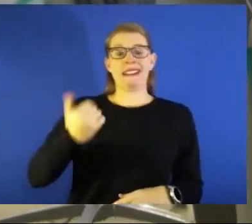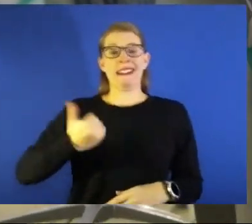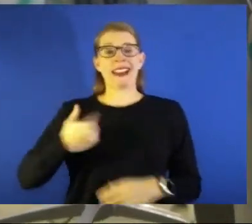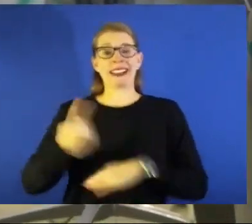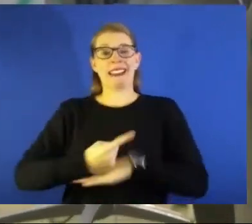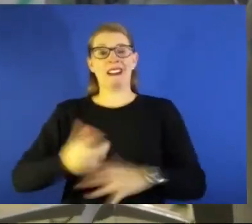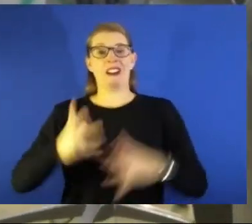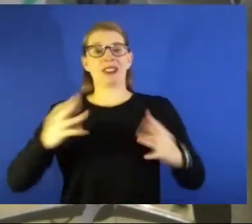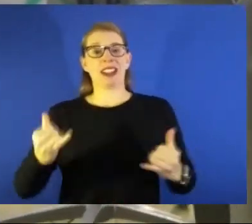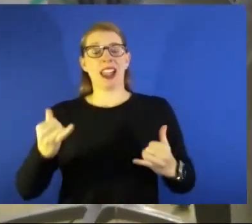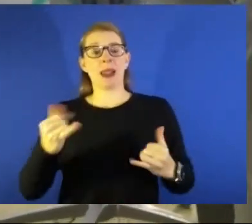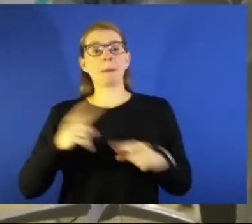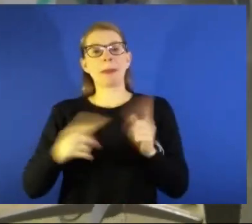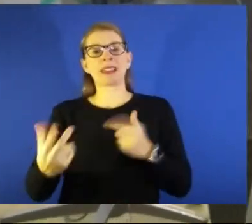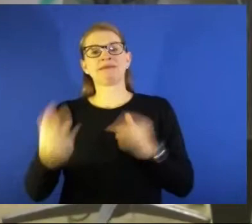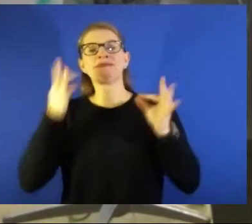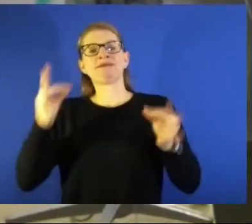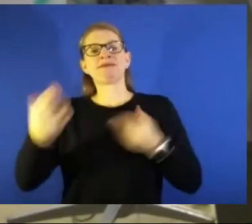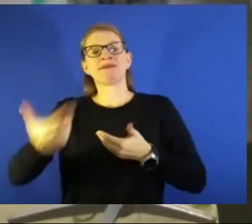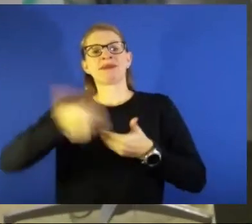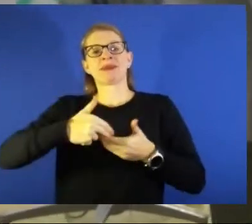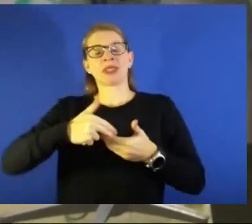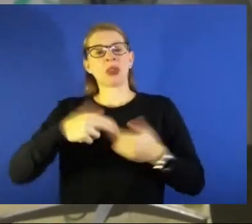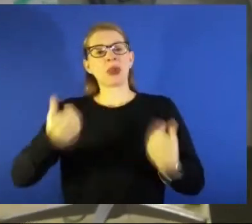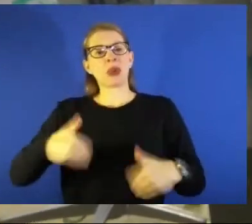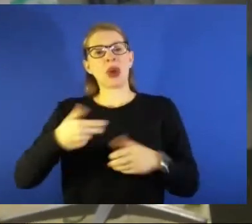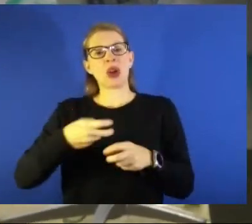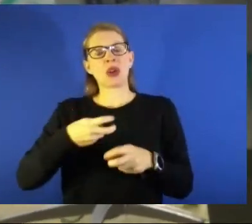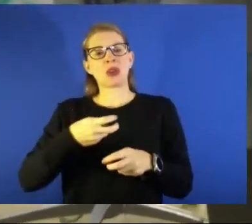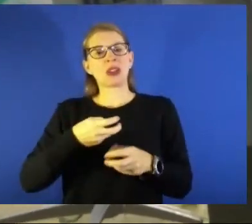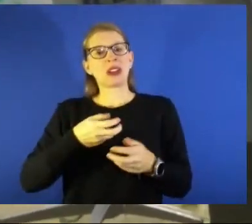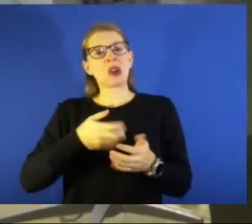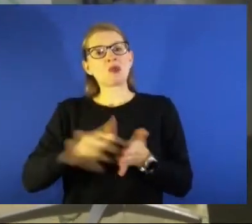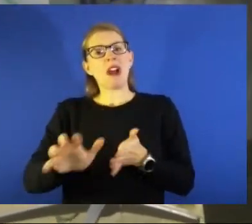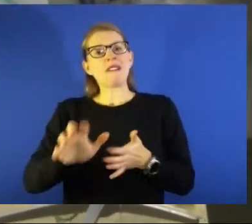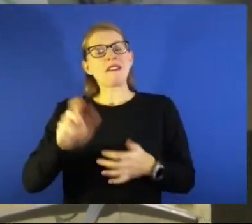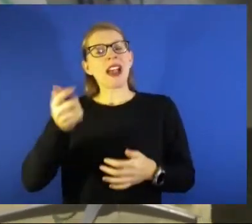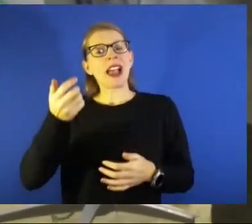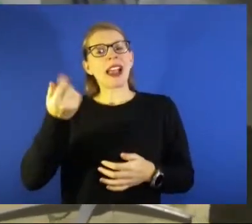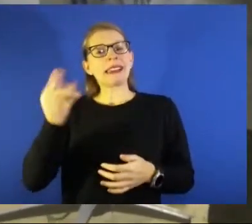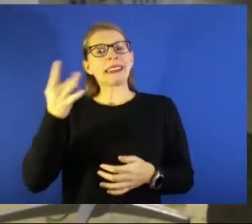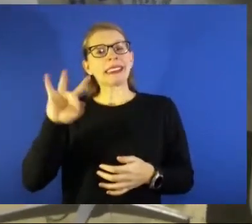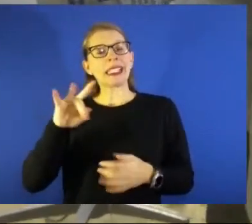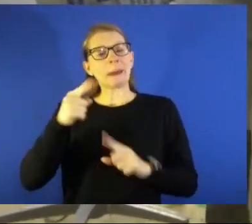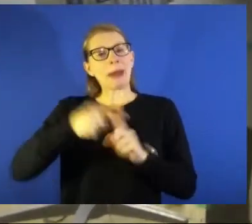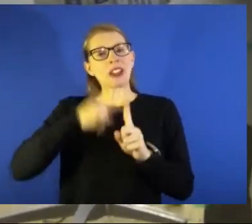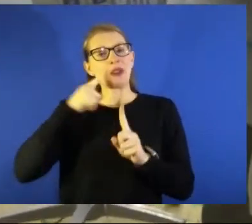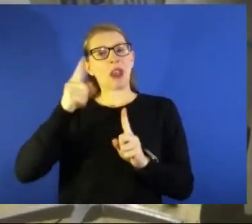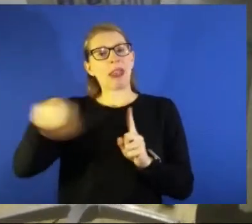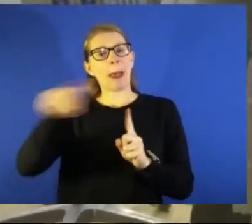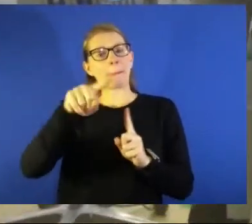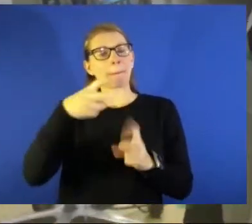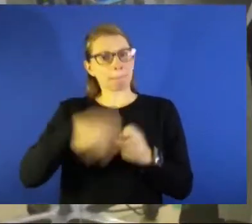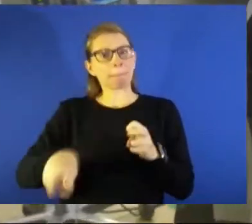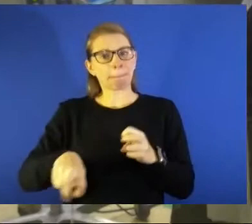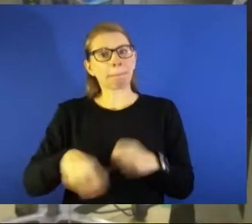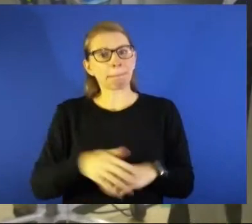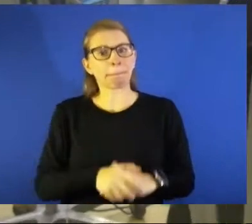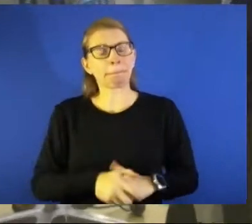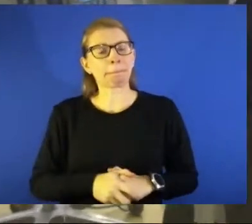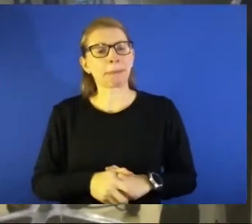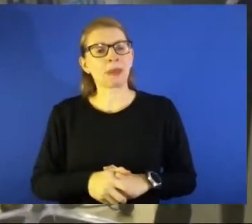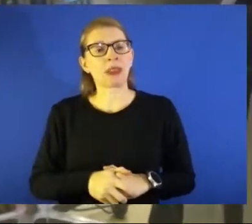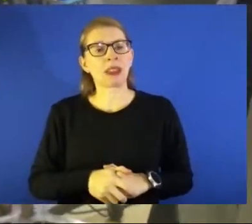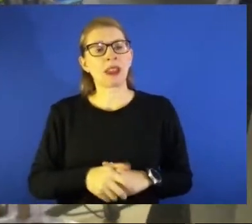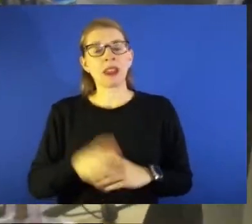certainly appreciate that. It has been a rough 18 months for both of them, so today we're just going to take time to honor them and their colleagues and hear directly from them on what it has